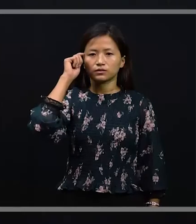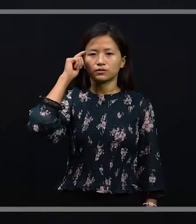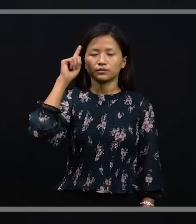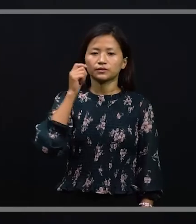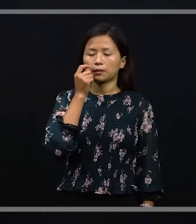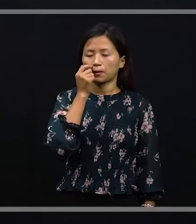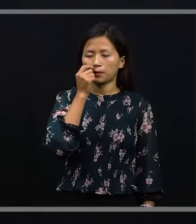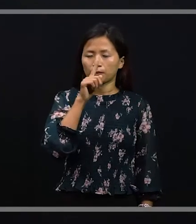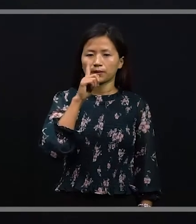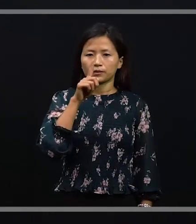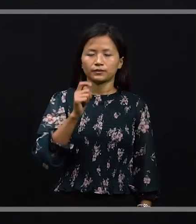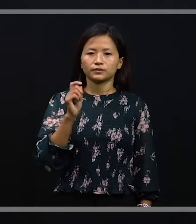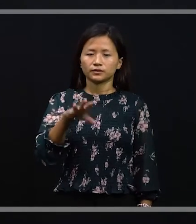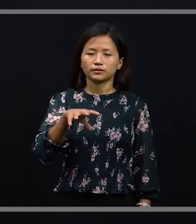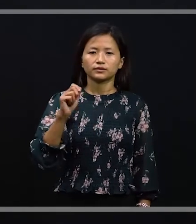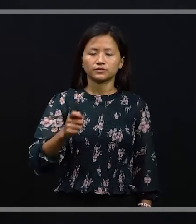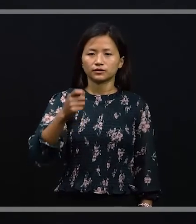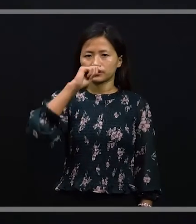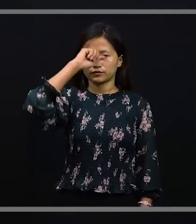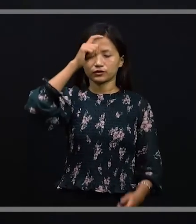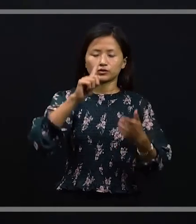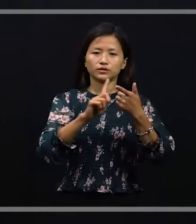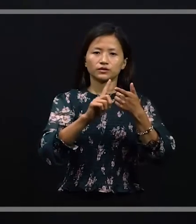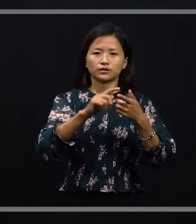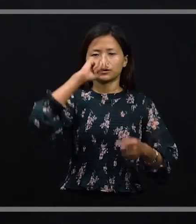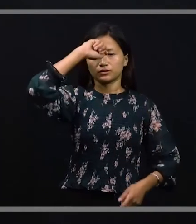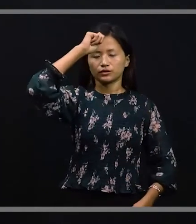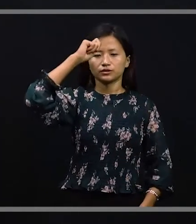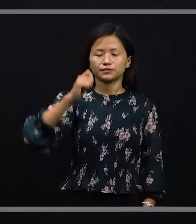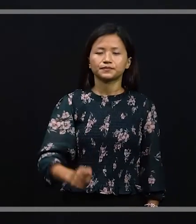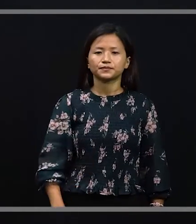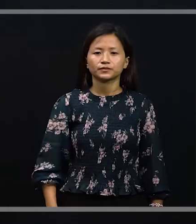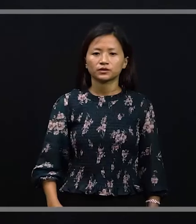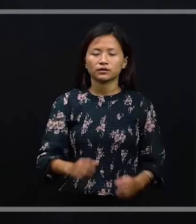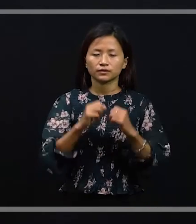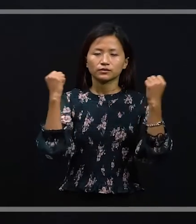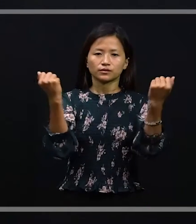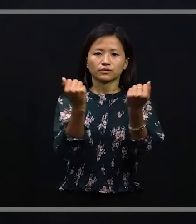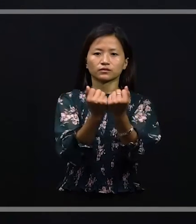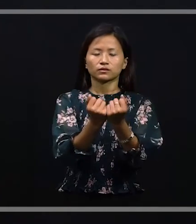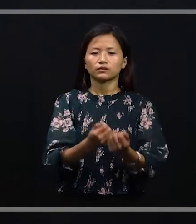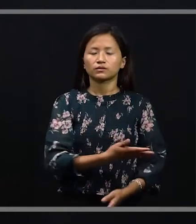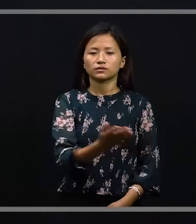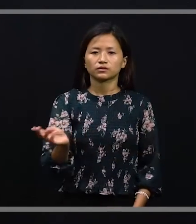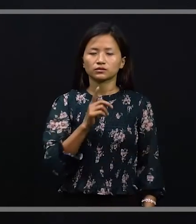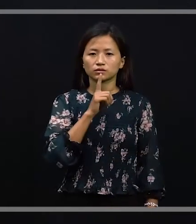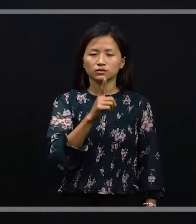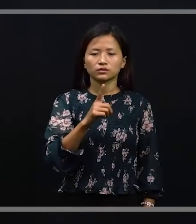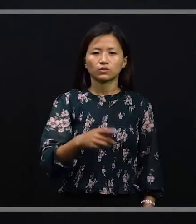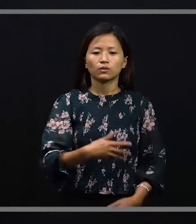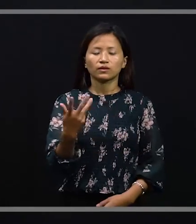India. So he achieved so many things, and with the help of his achievements, he also decided to form political